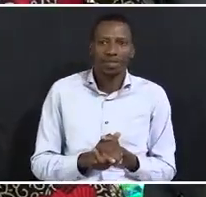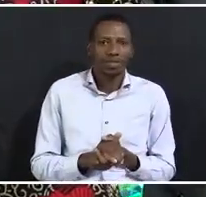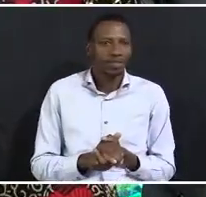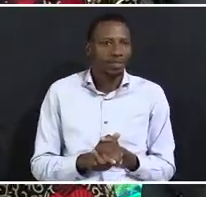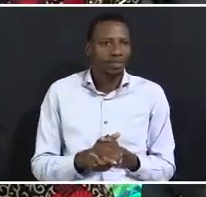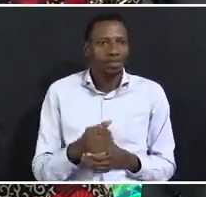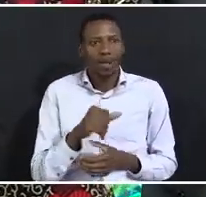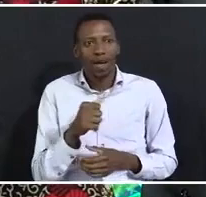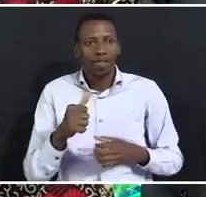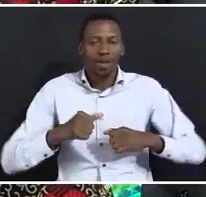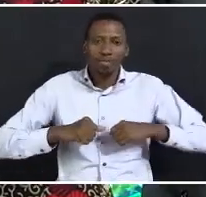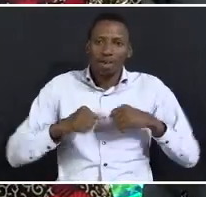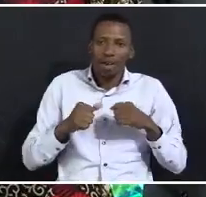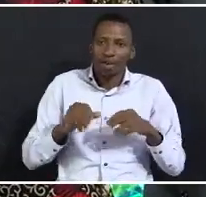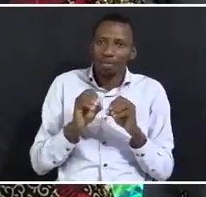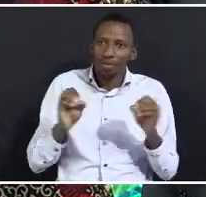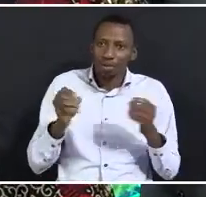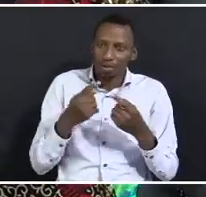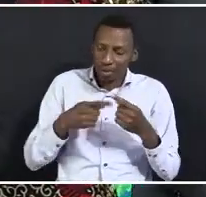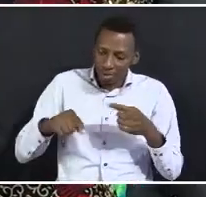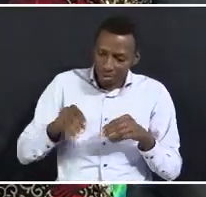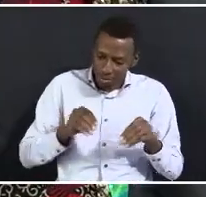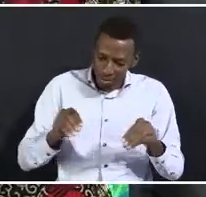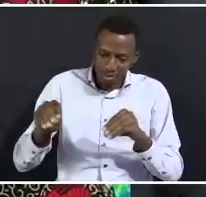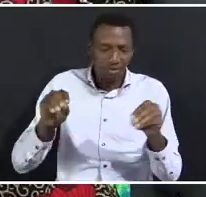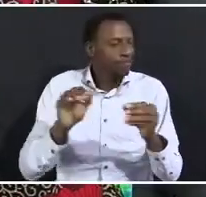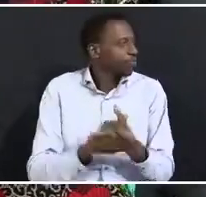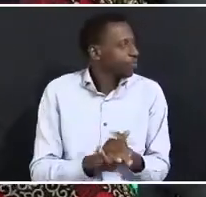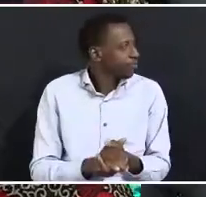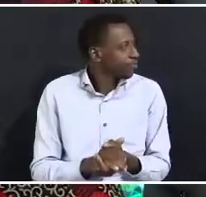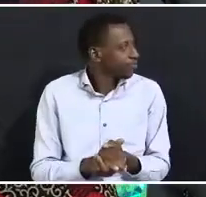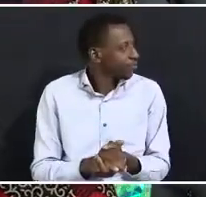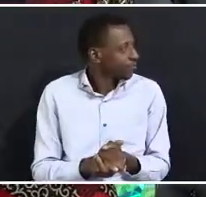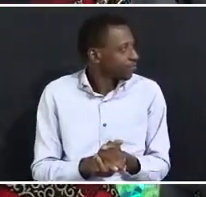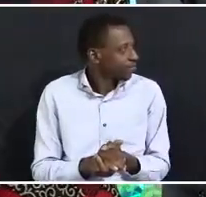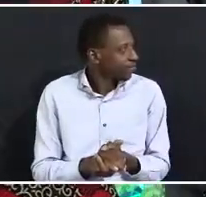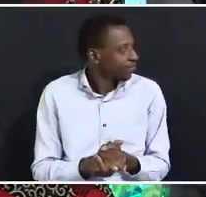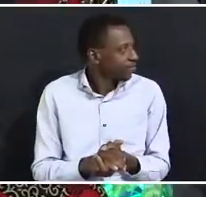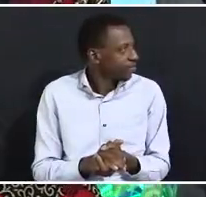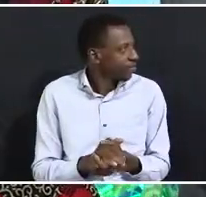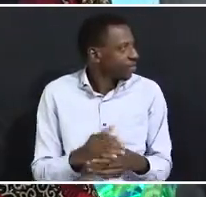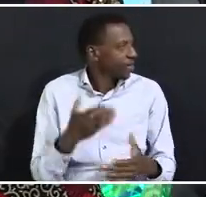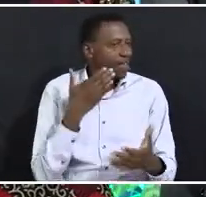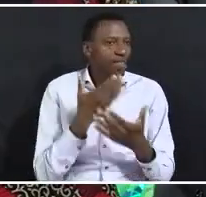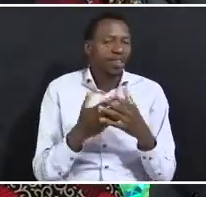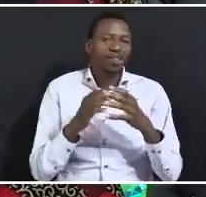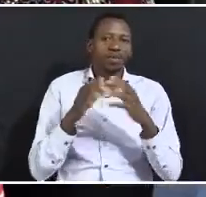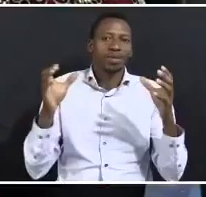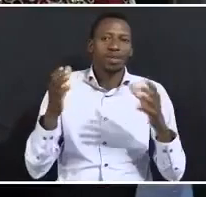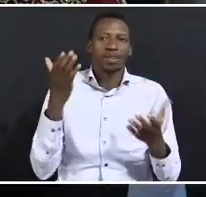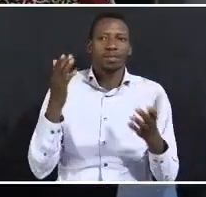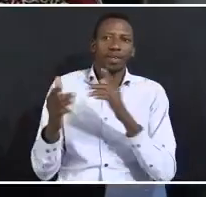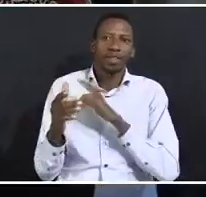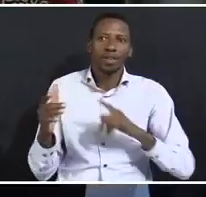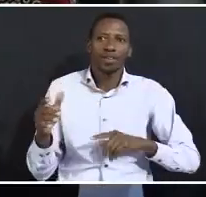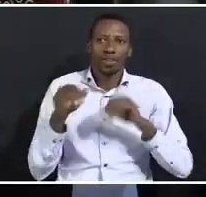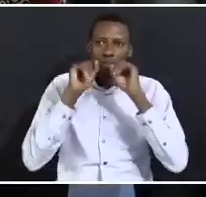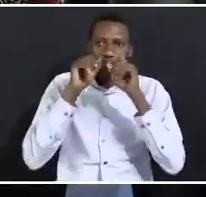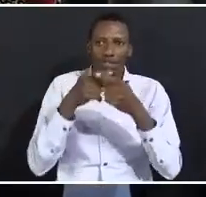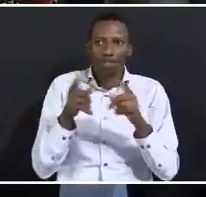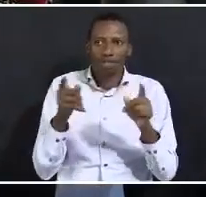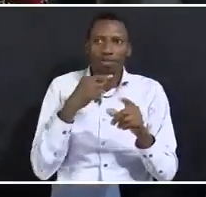Some are not happy, but we are moving. Hallelujah. We are moving. Thank you so much. May the Lord bless you, Brother Jim.